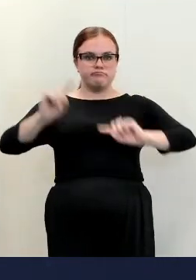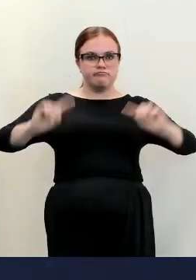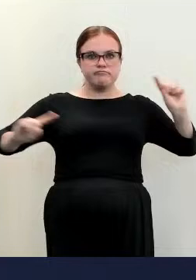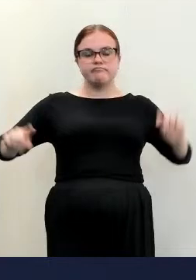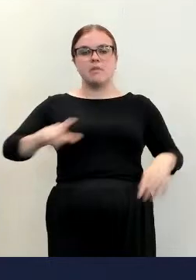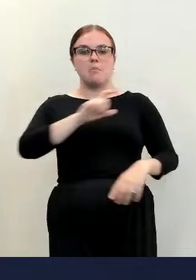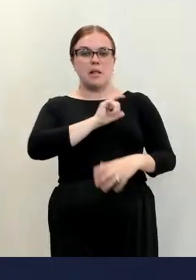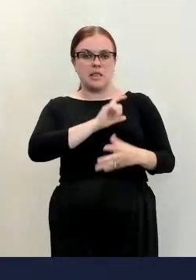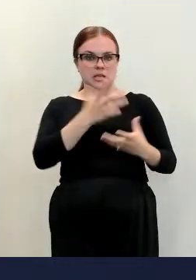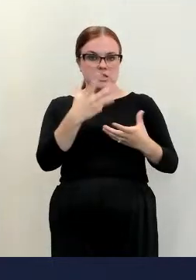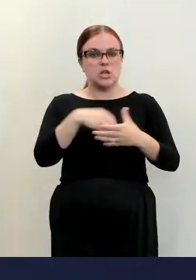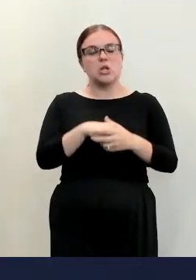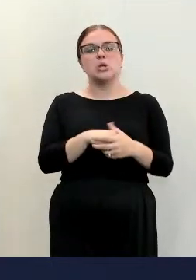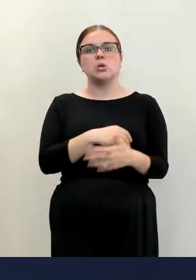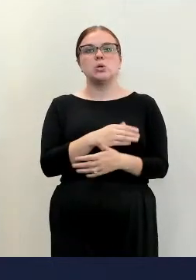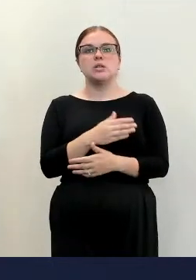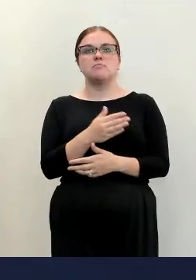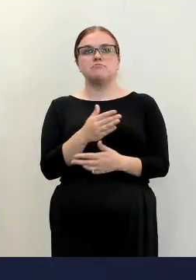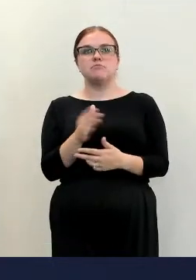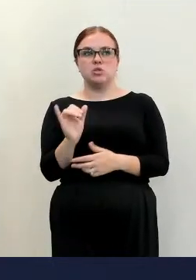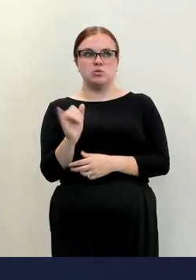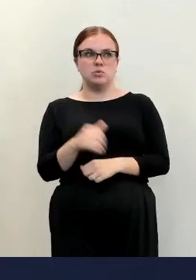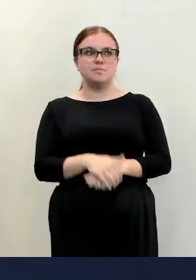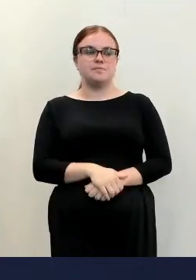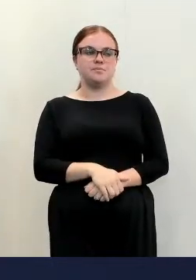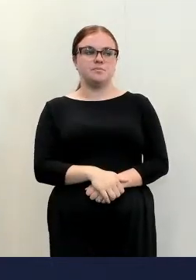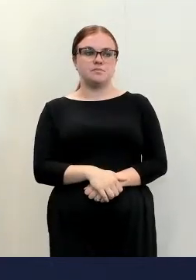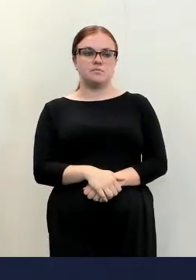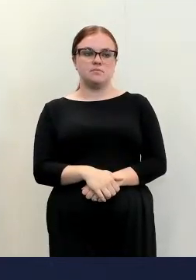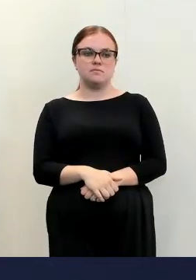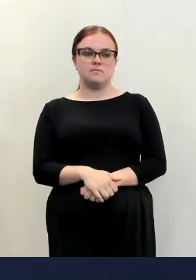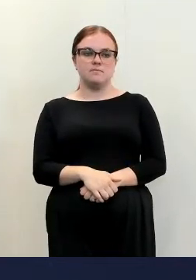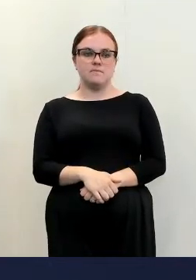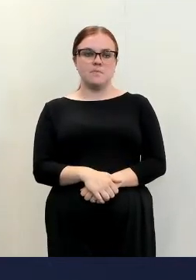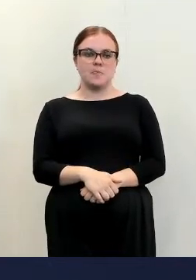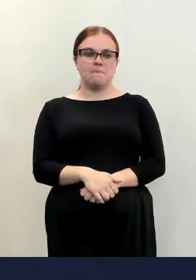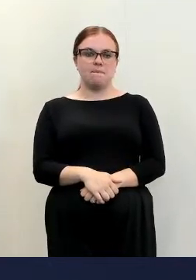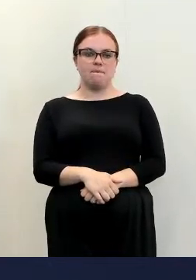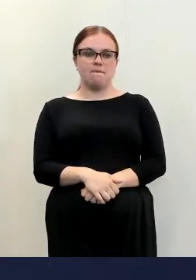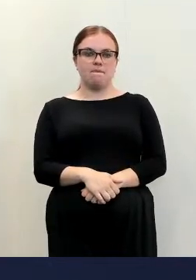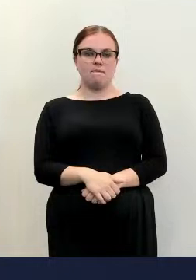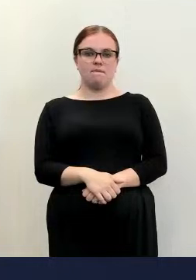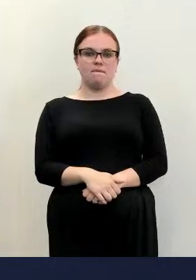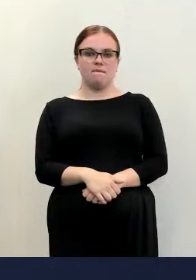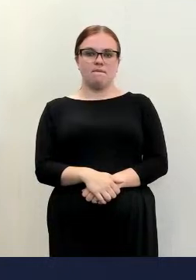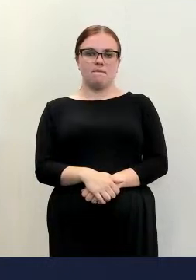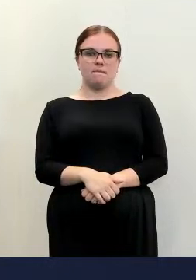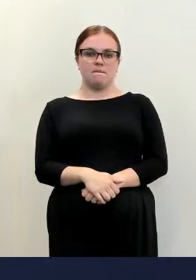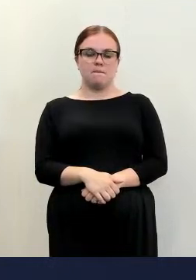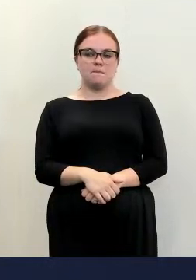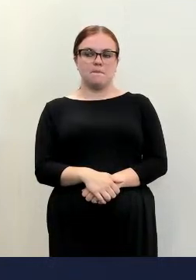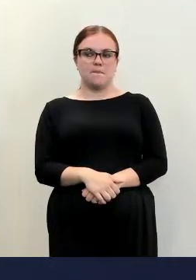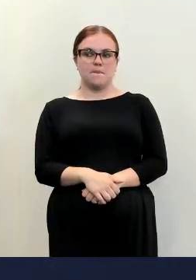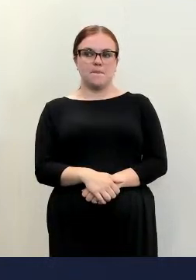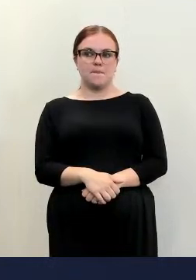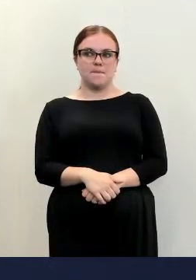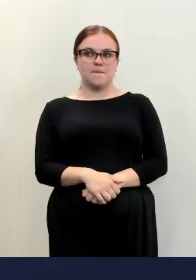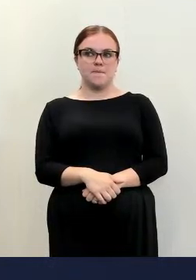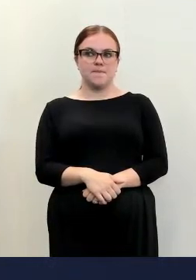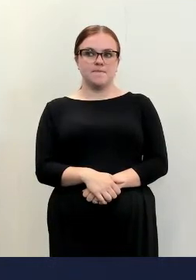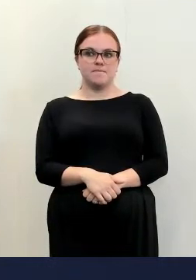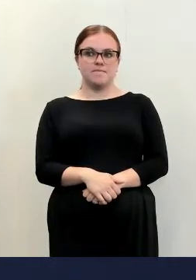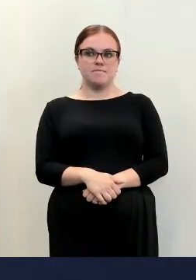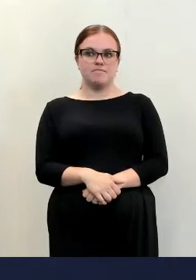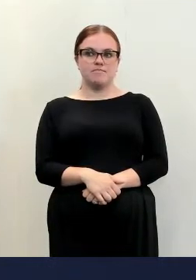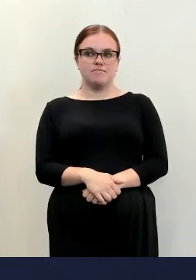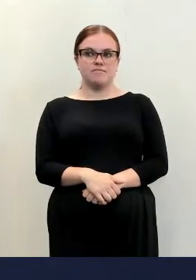enforcement has a key role as well. I think what we realize is that there's no one area that has